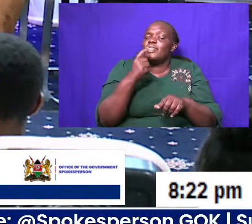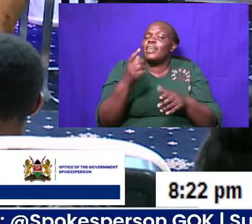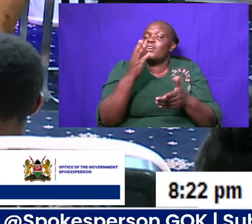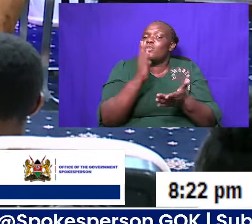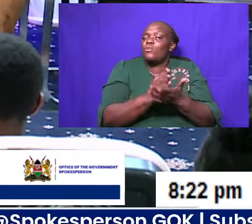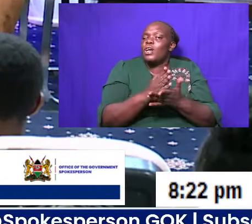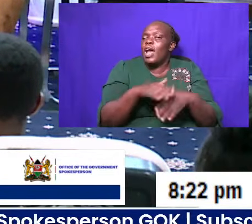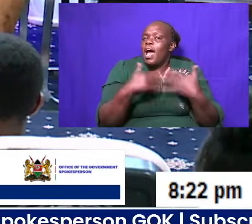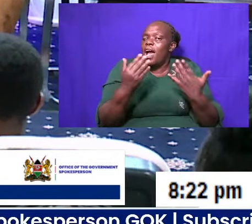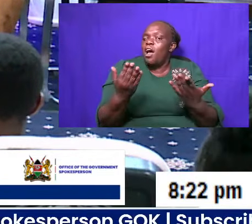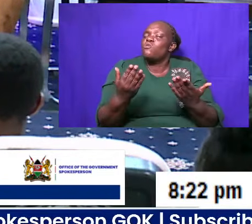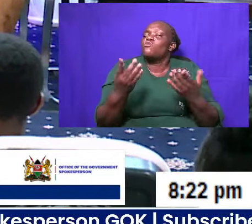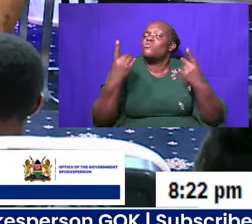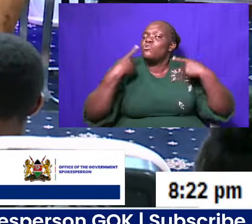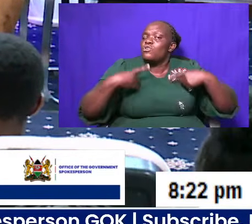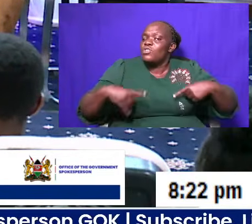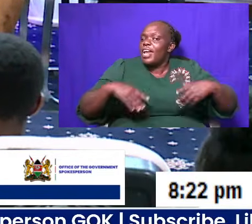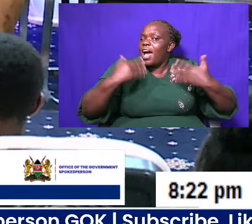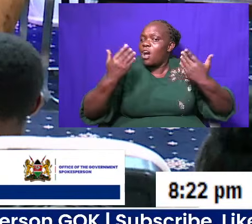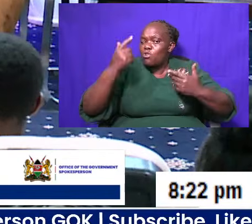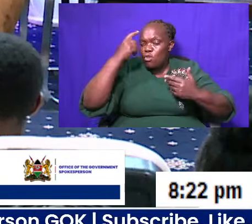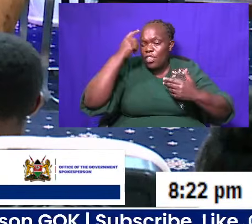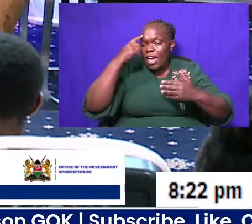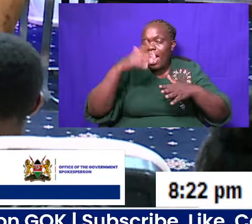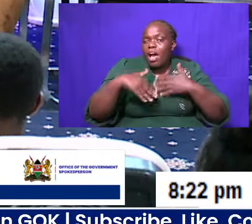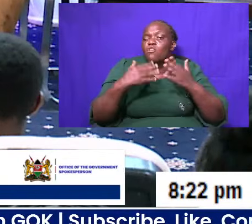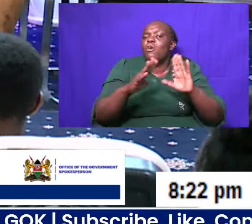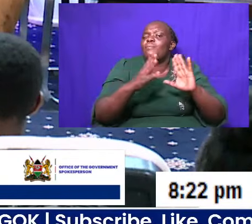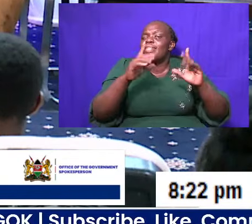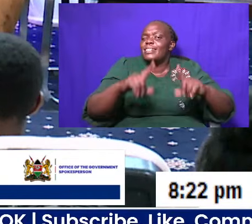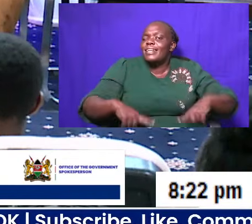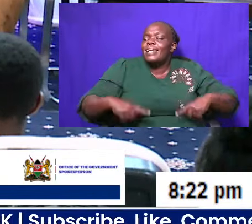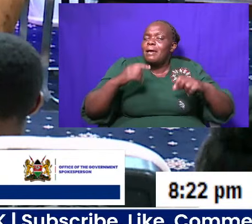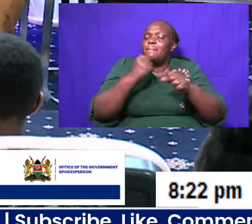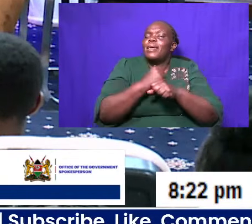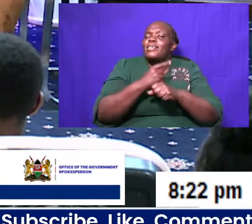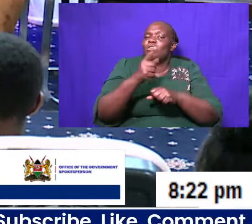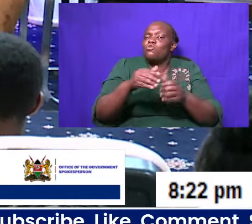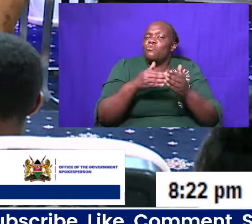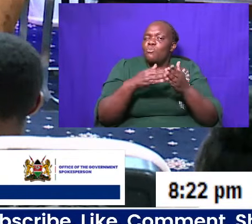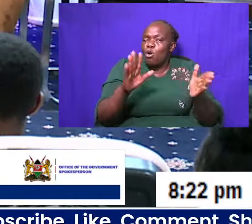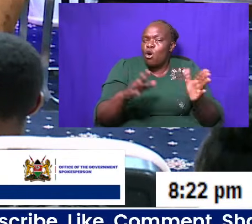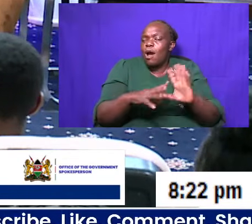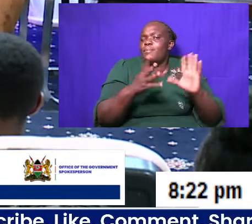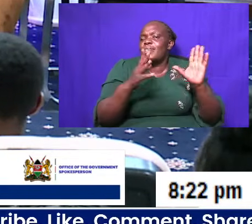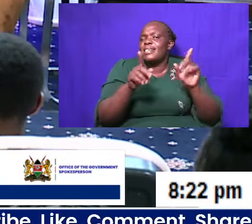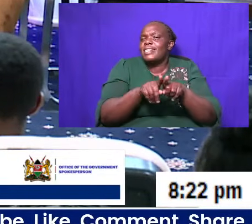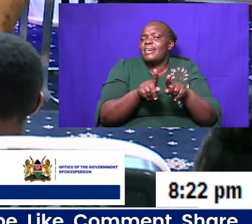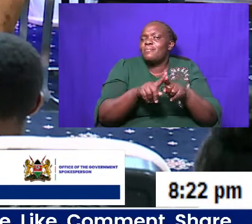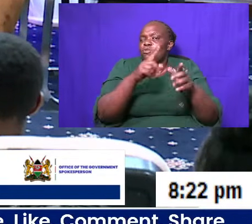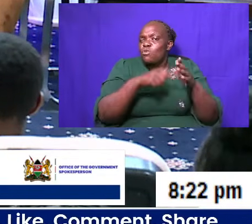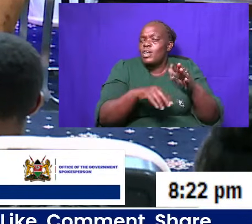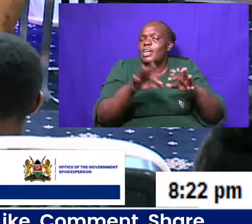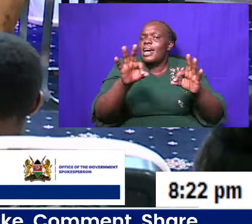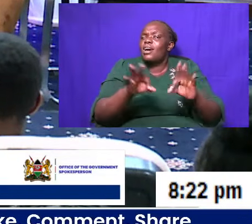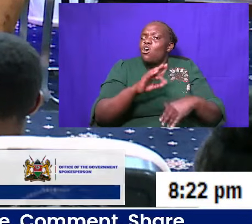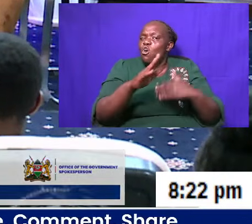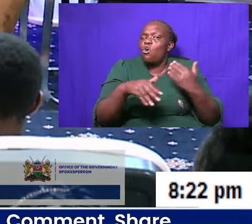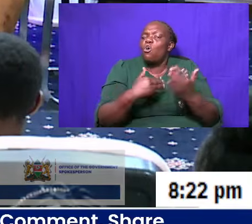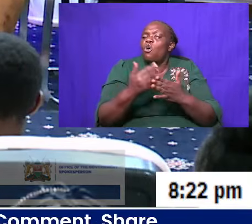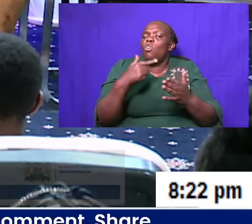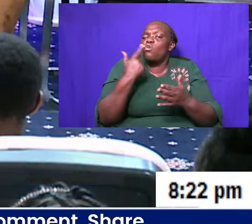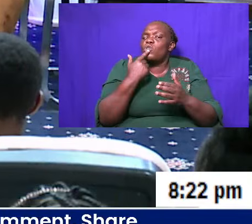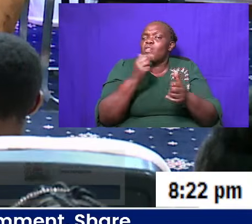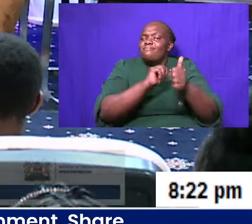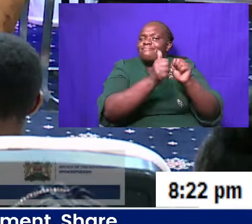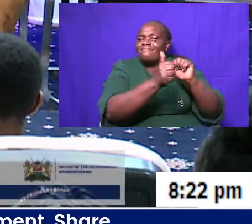you talk, how you see things, how you appreciate life, makes you more appreciate integrity, accountability, all those